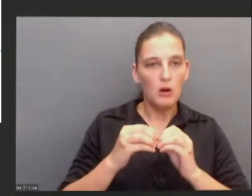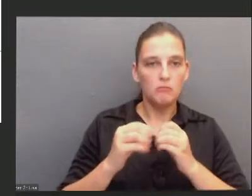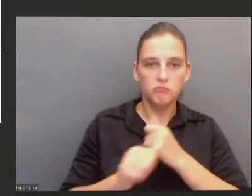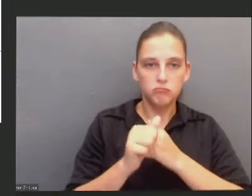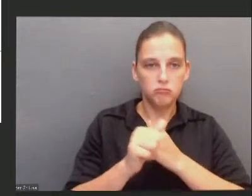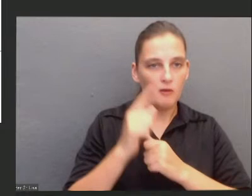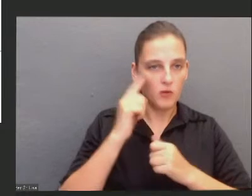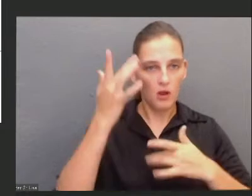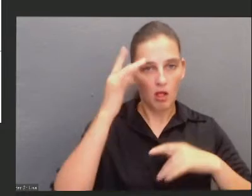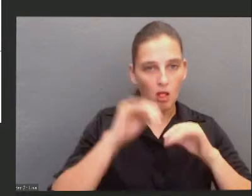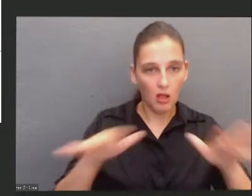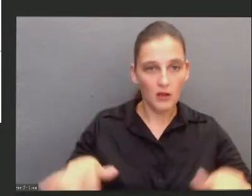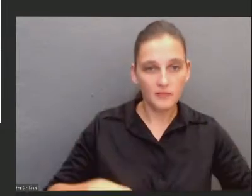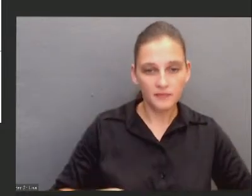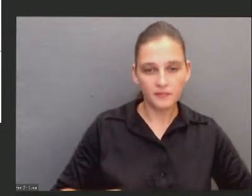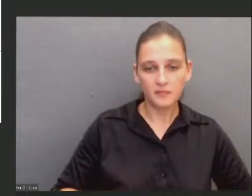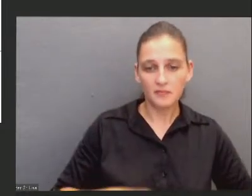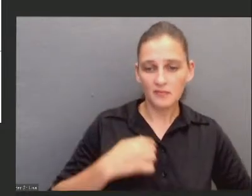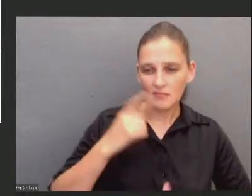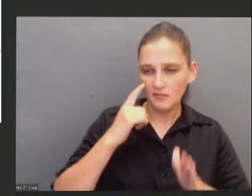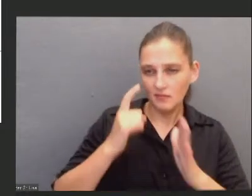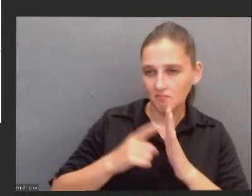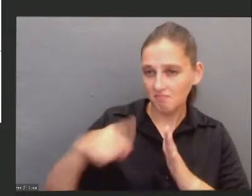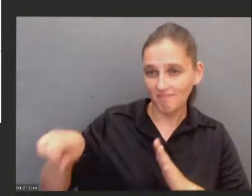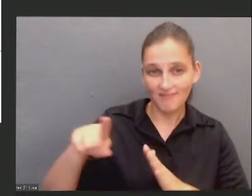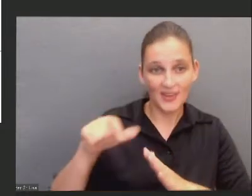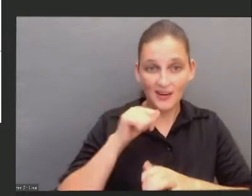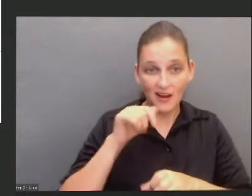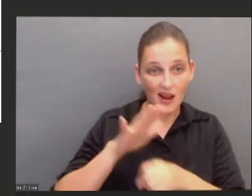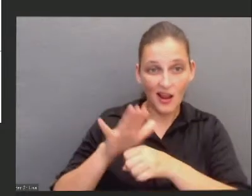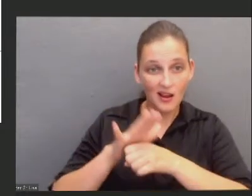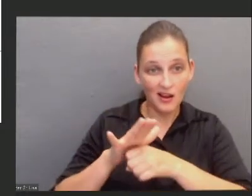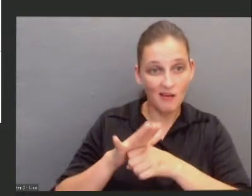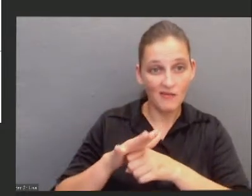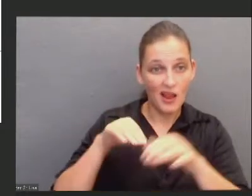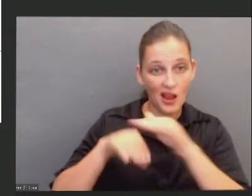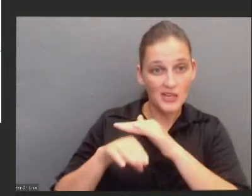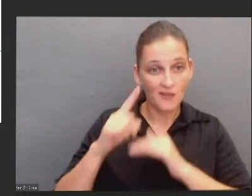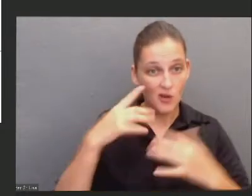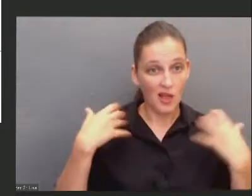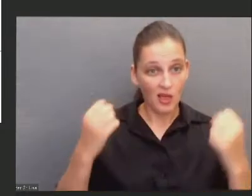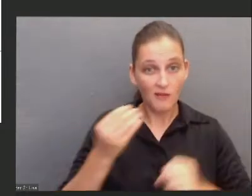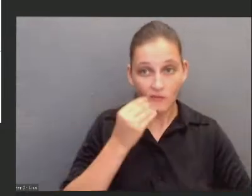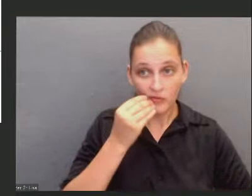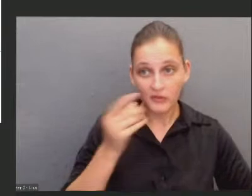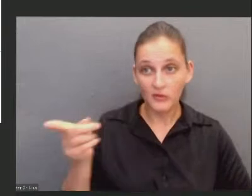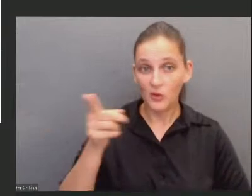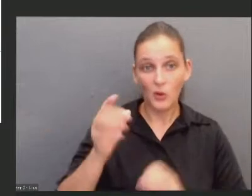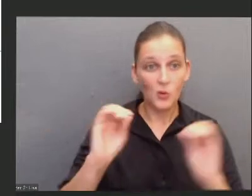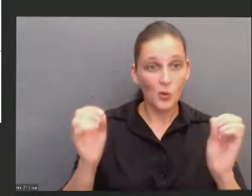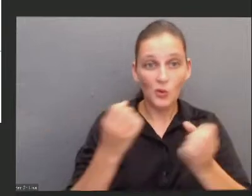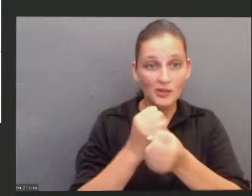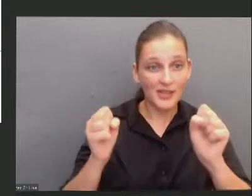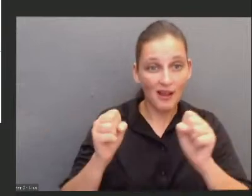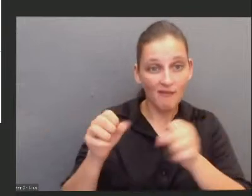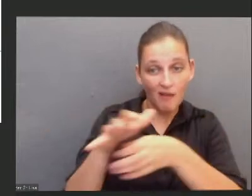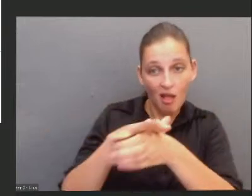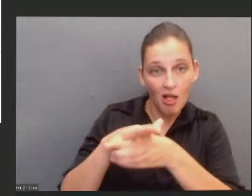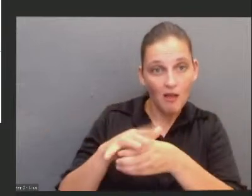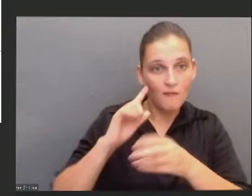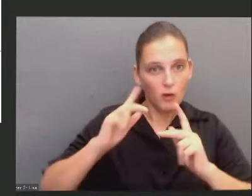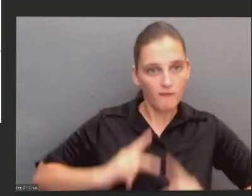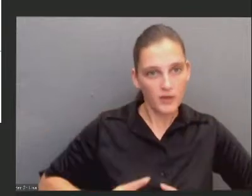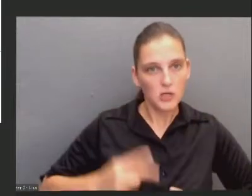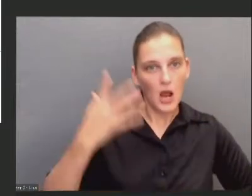causes, such as lack of access to healthy food and safe areas for physical activity, can have a